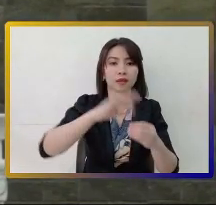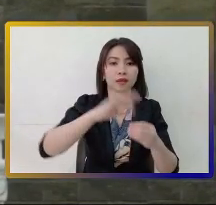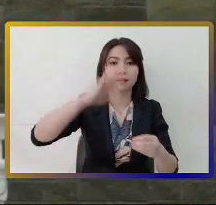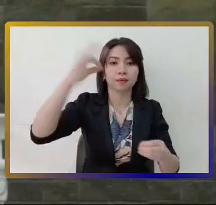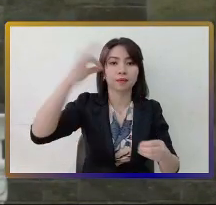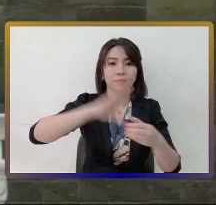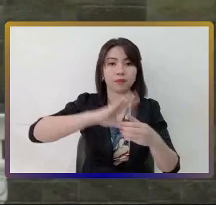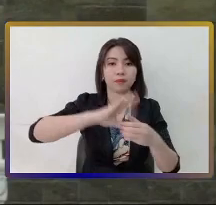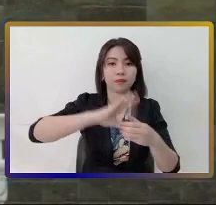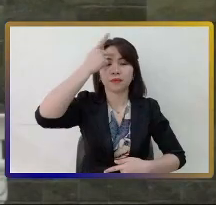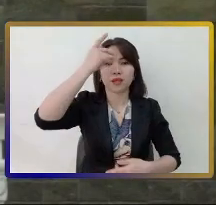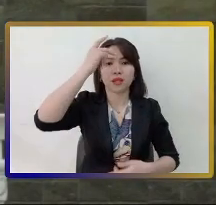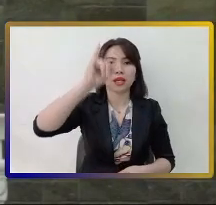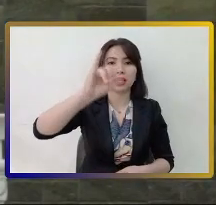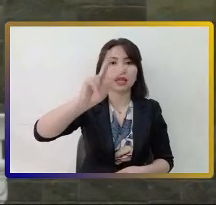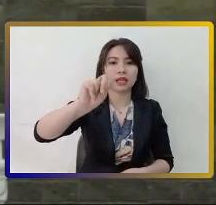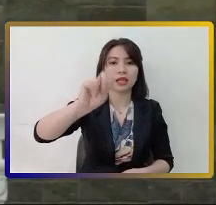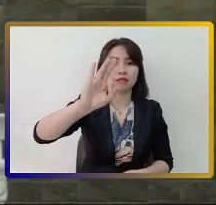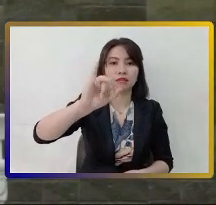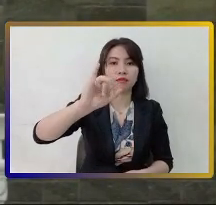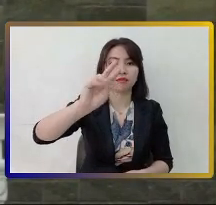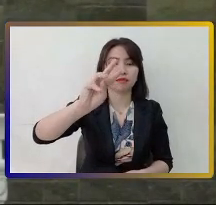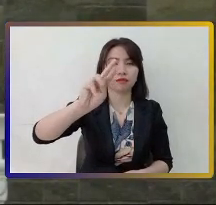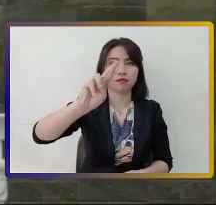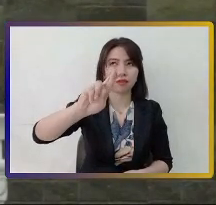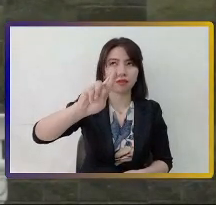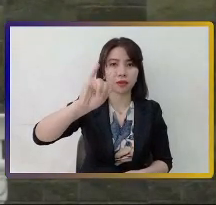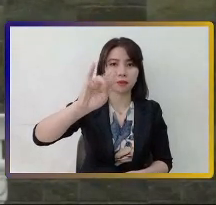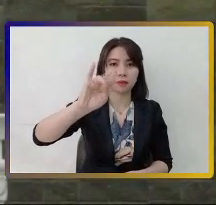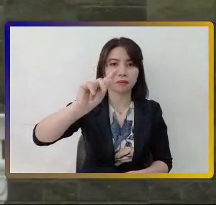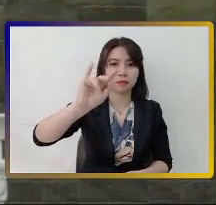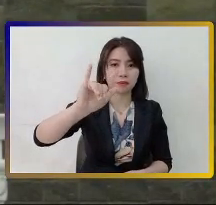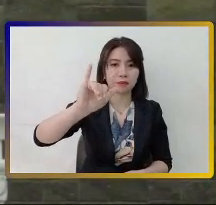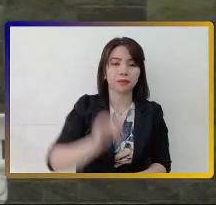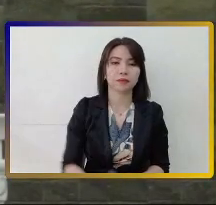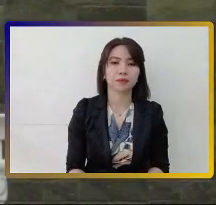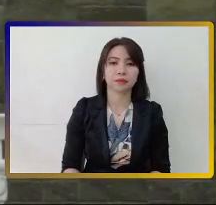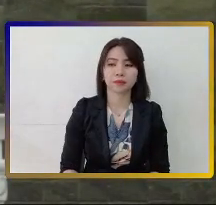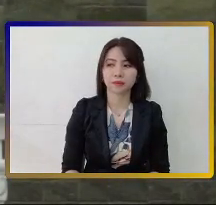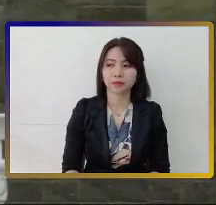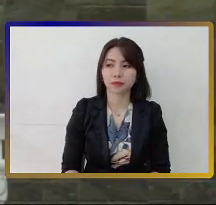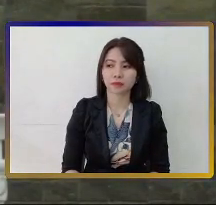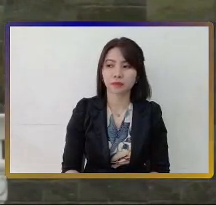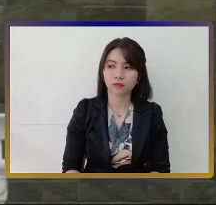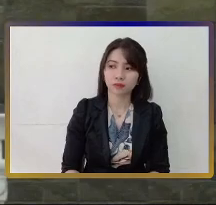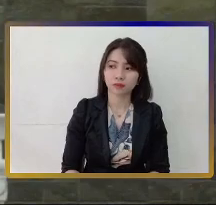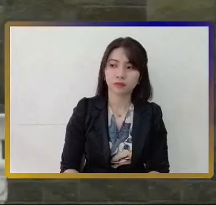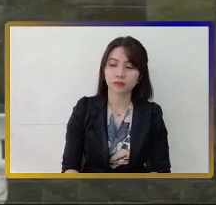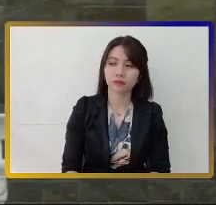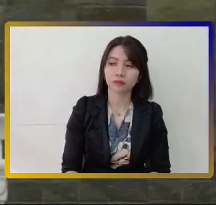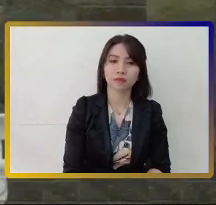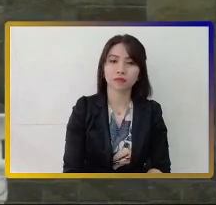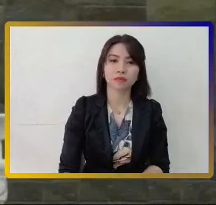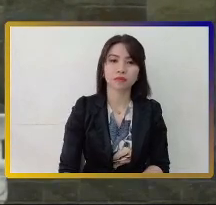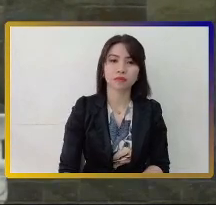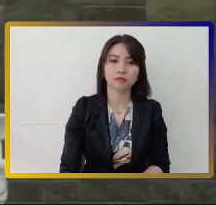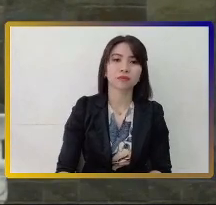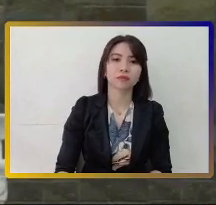Infirmity, spirit of infirmity. In other words, mga kapatid, kung ito po, kung titignan